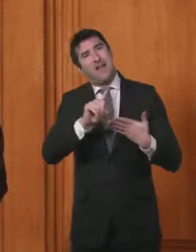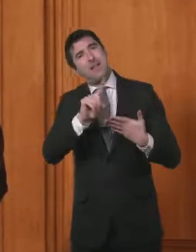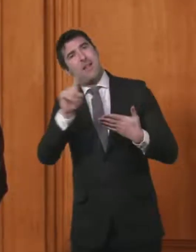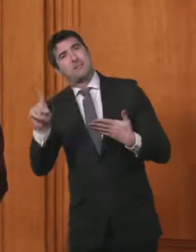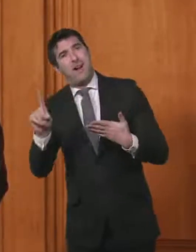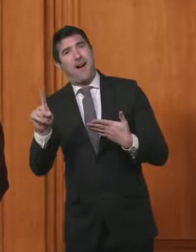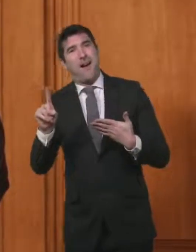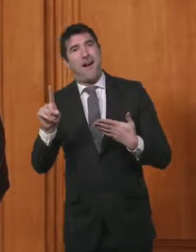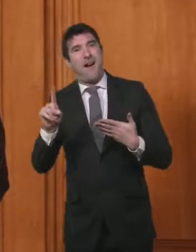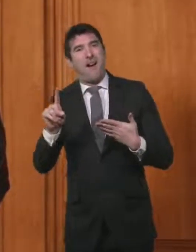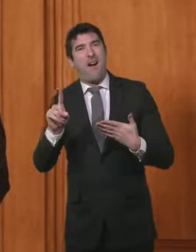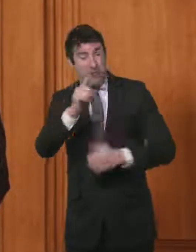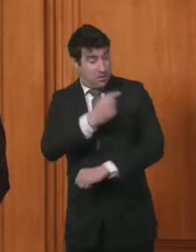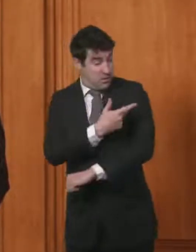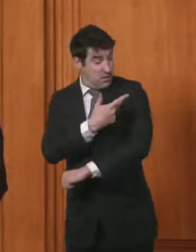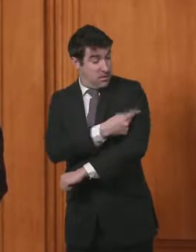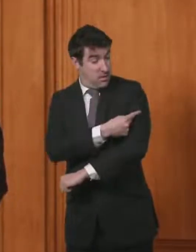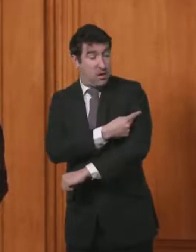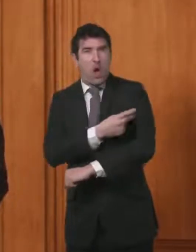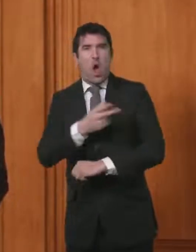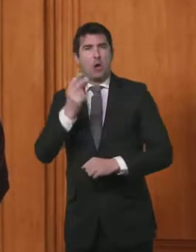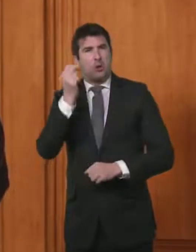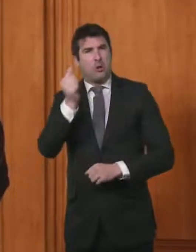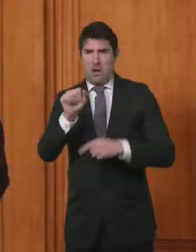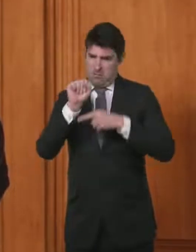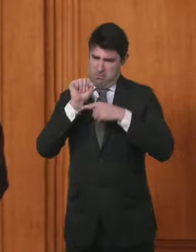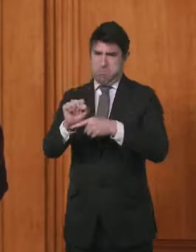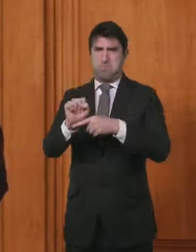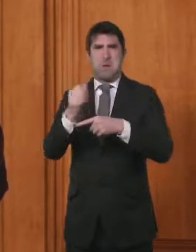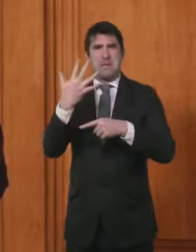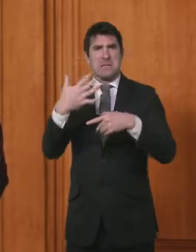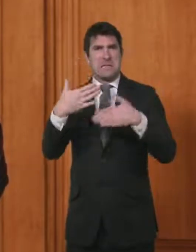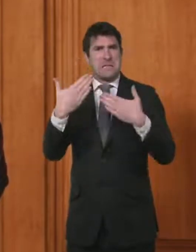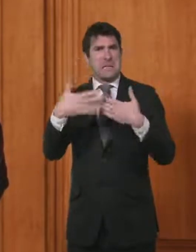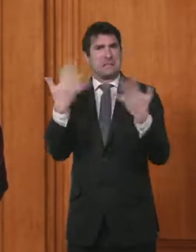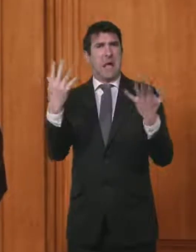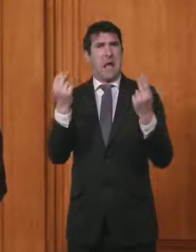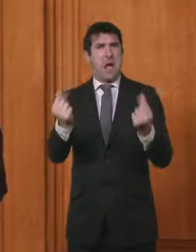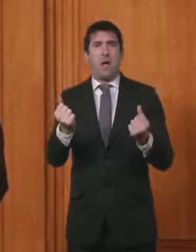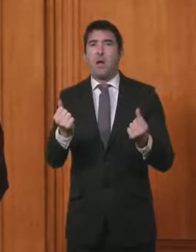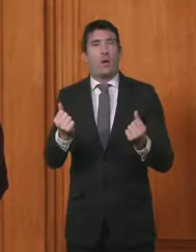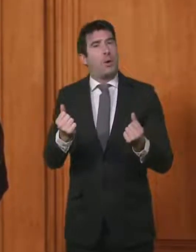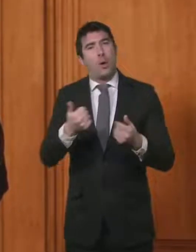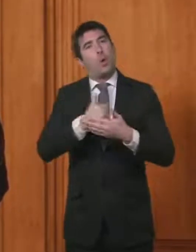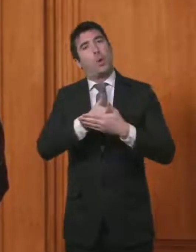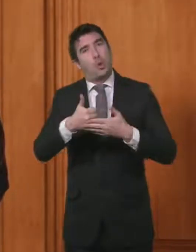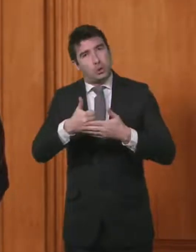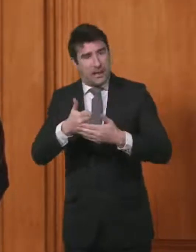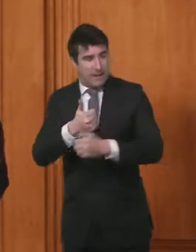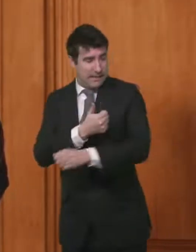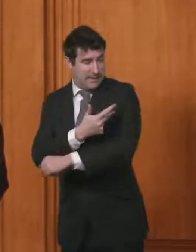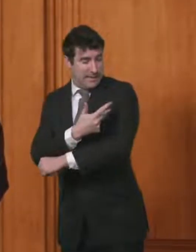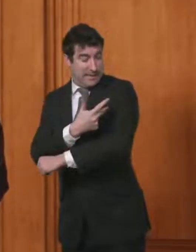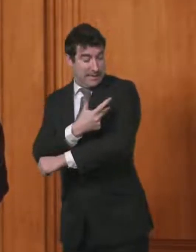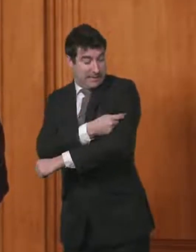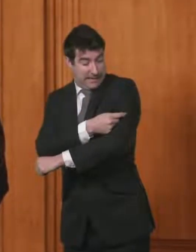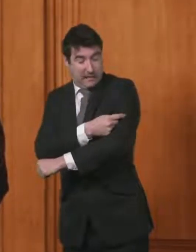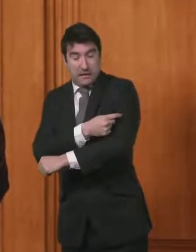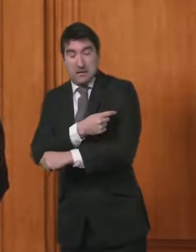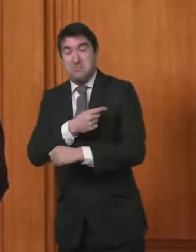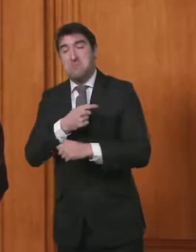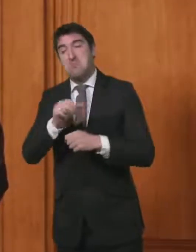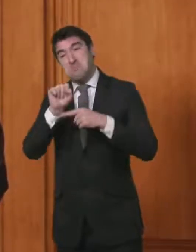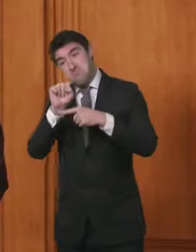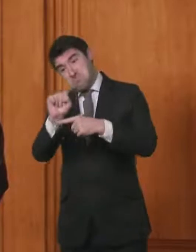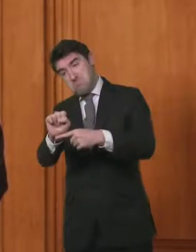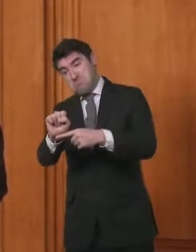vaccine to work. Optimistically, you'd say 7 to 10 days you might get some effect, but far more typically,